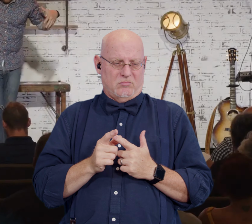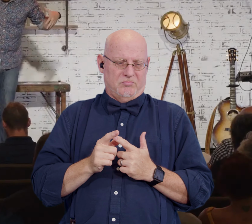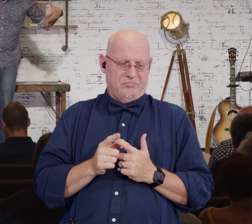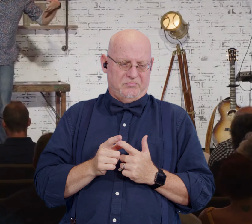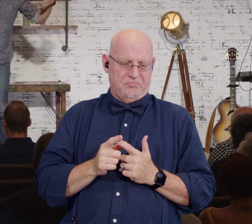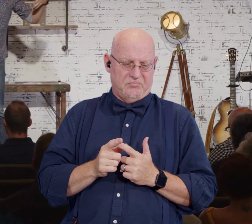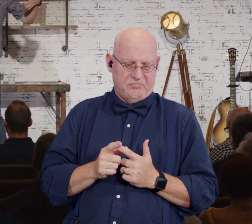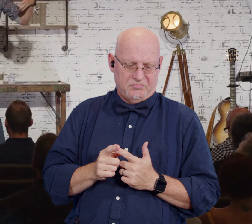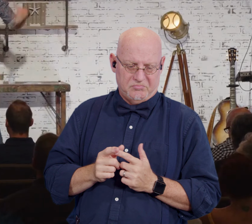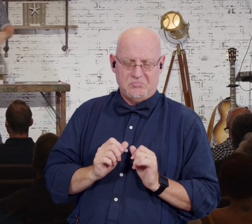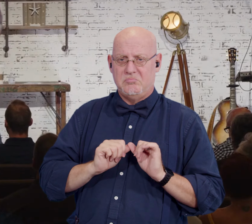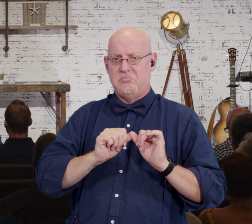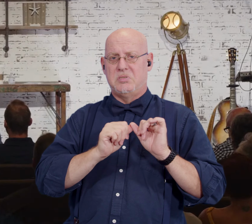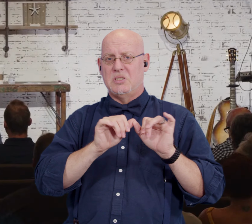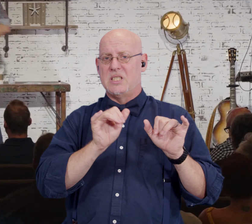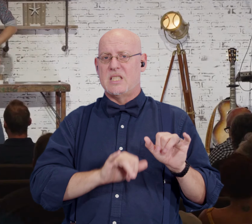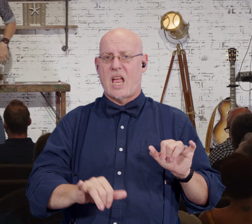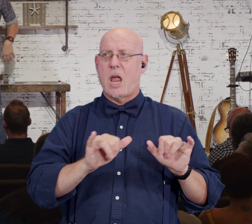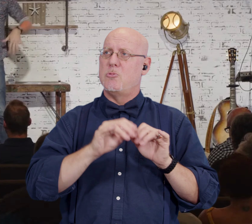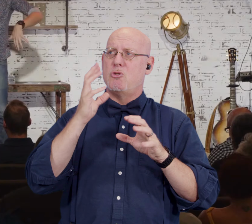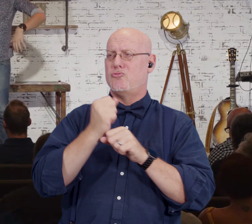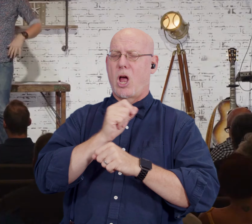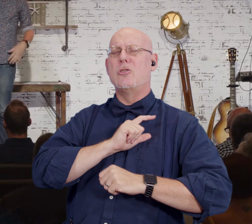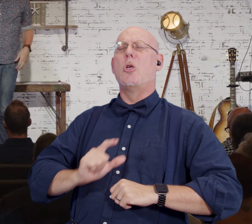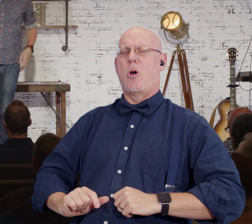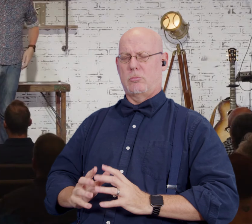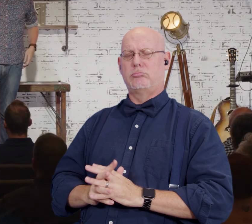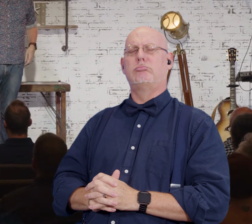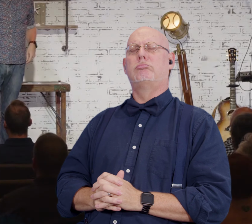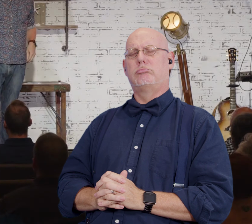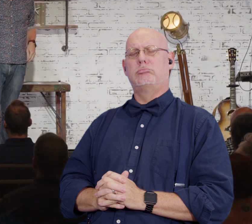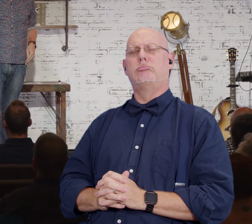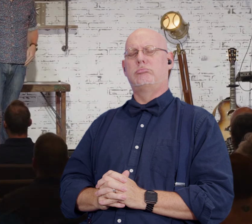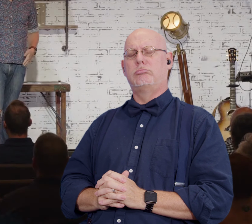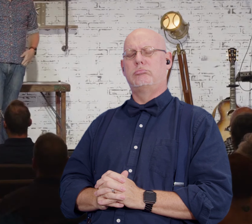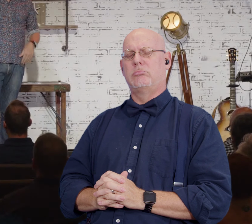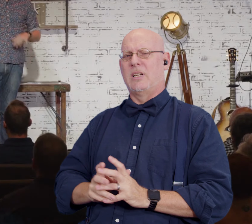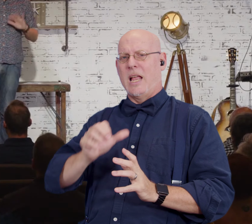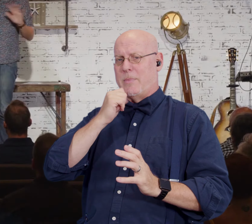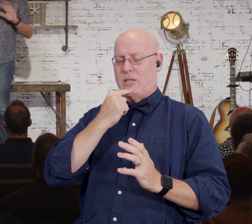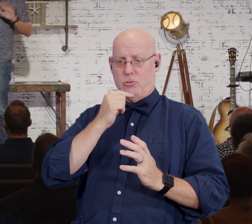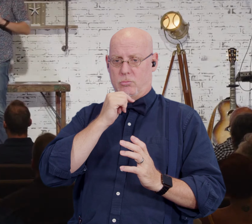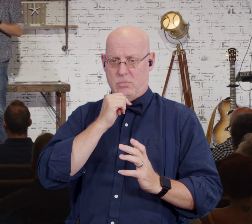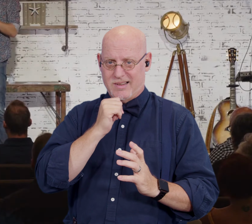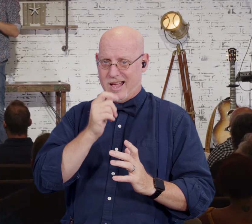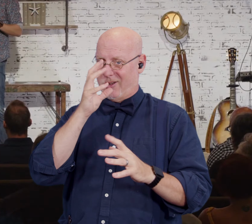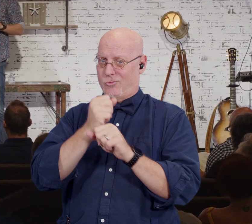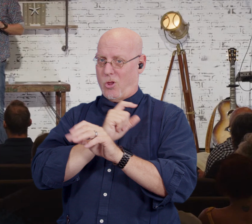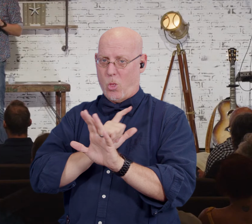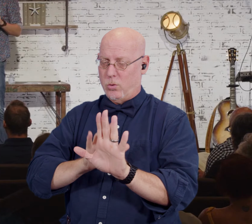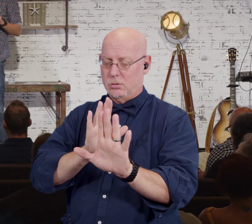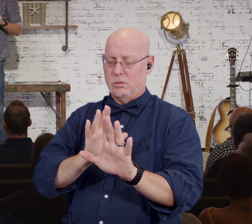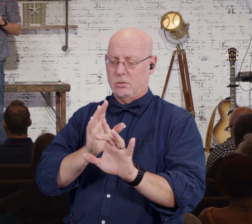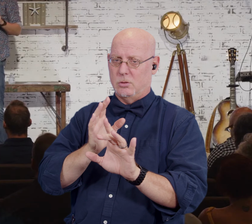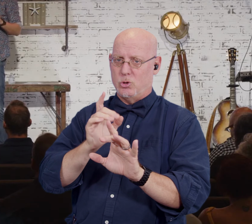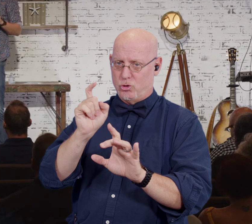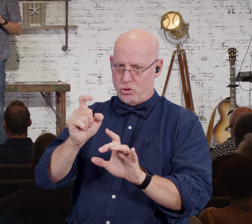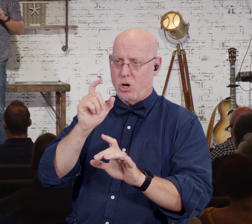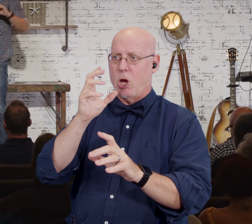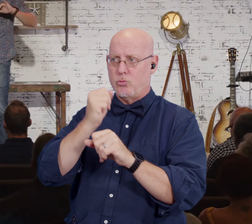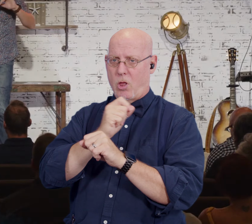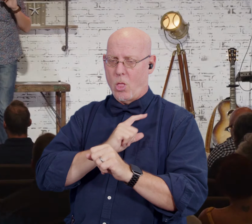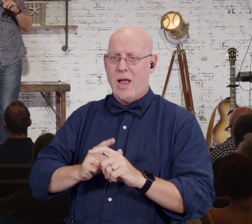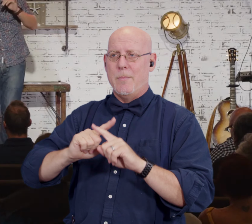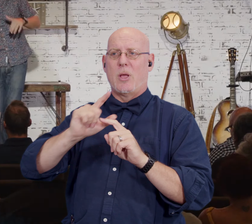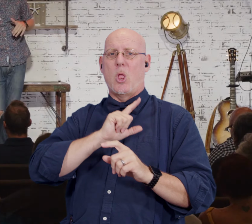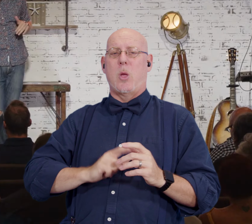just keep doing what I'm doing and just trust the Lord. I'm not saying we shouldn't trust the Lord, but the